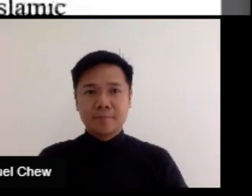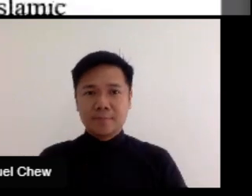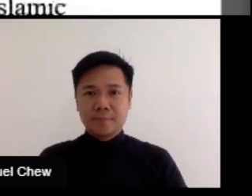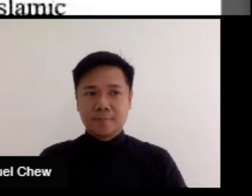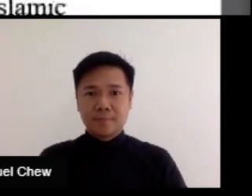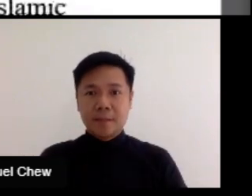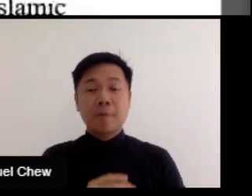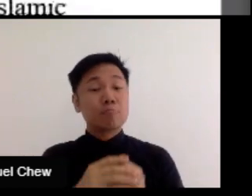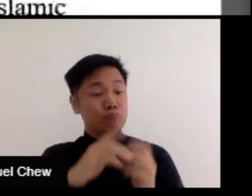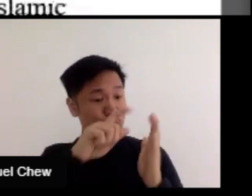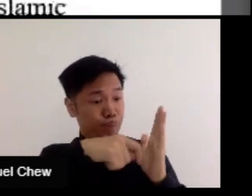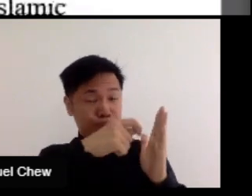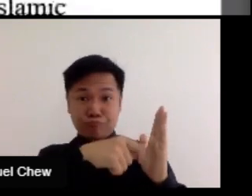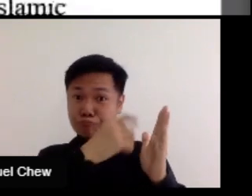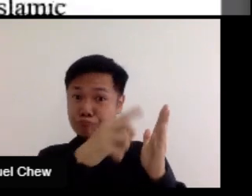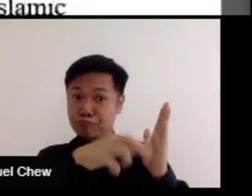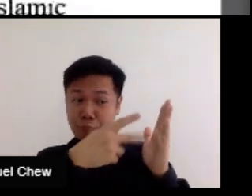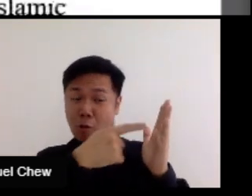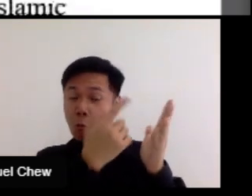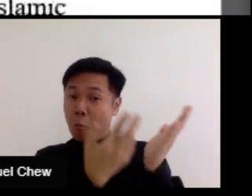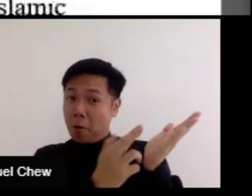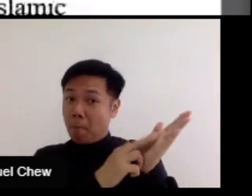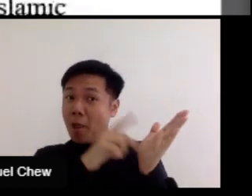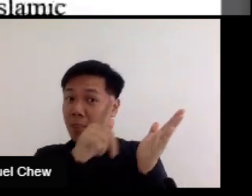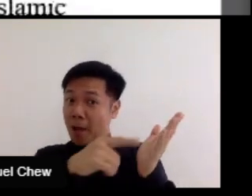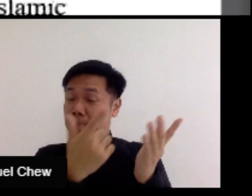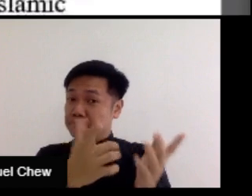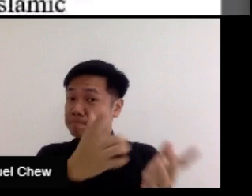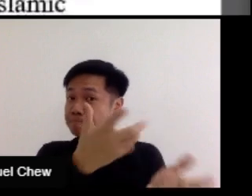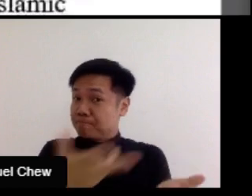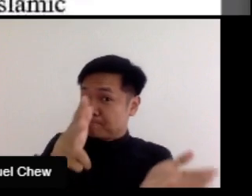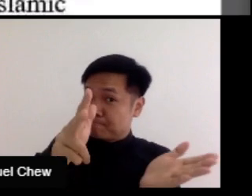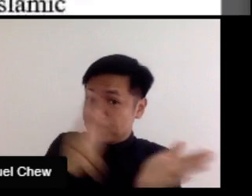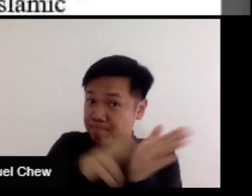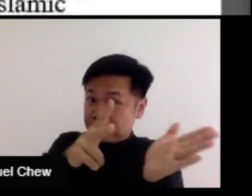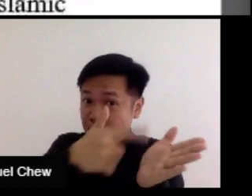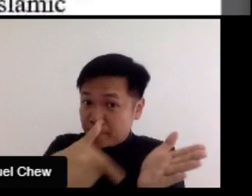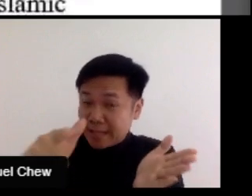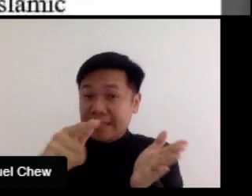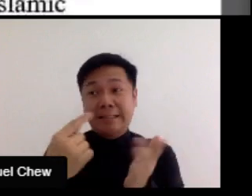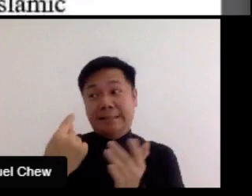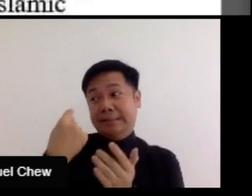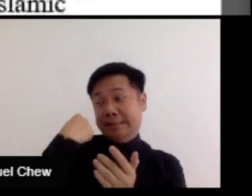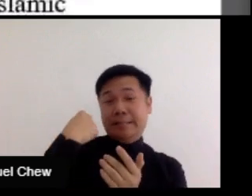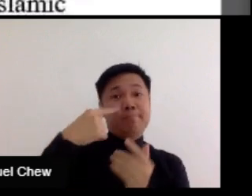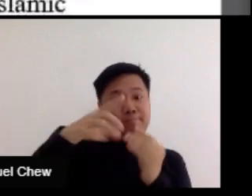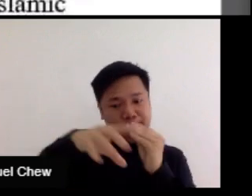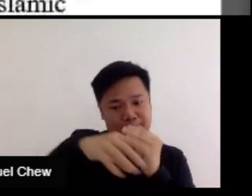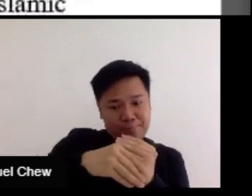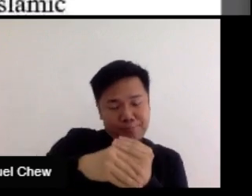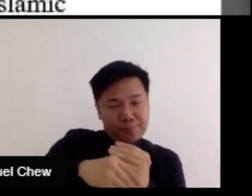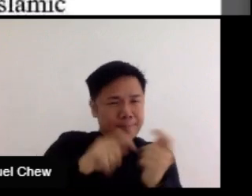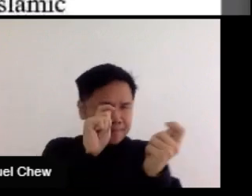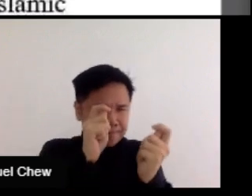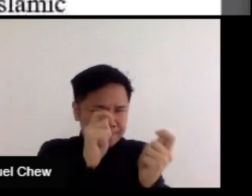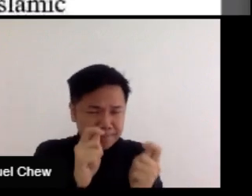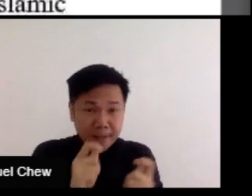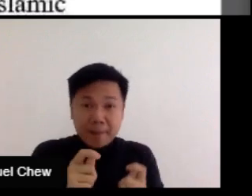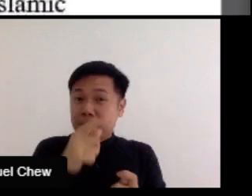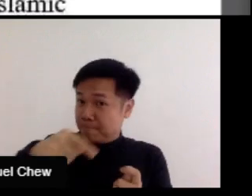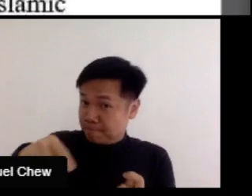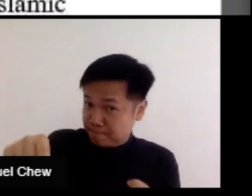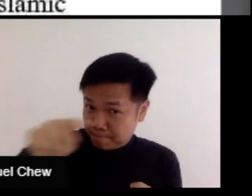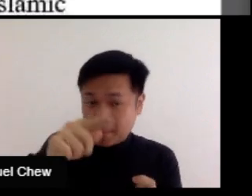be adopted as a whole with those editorial and other suggestions that were